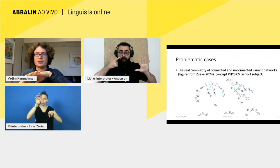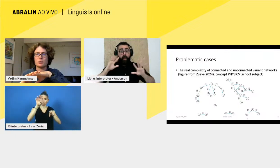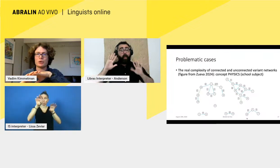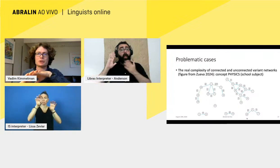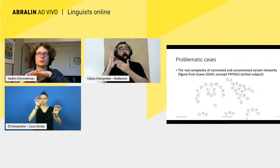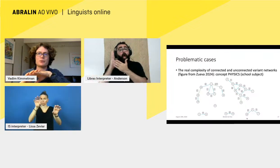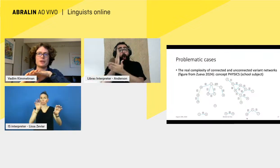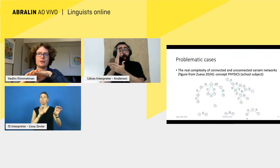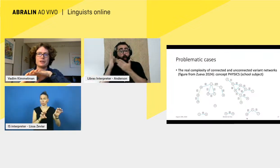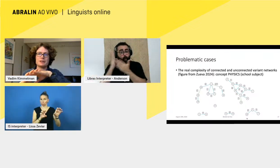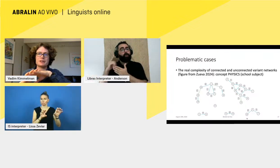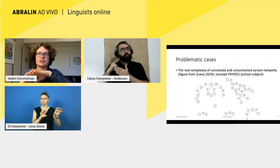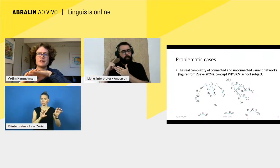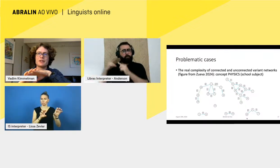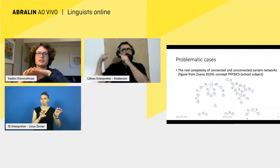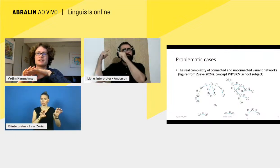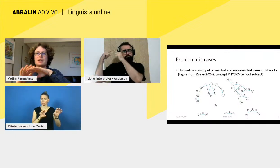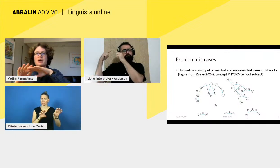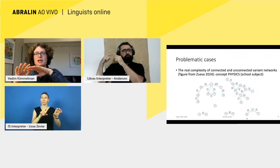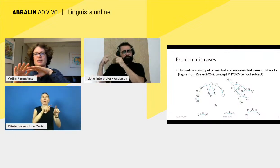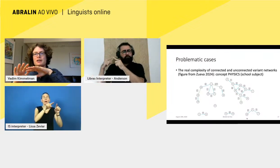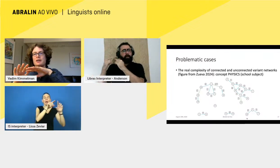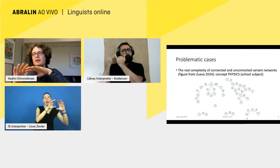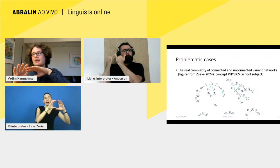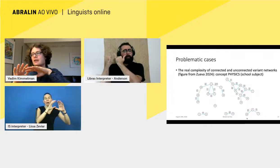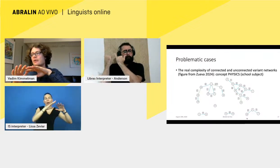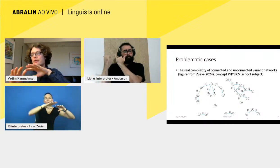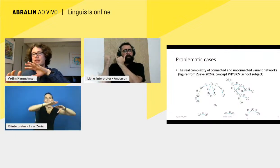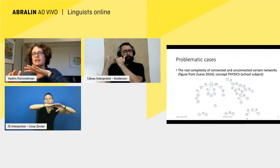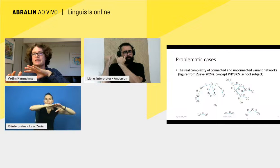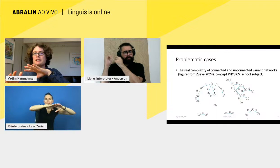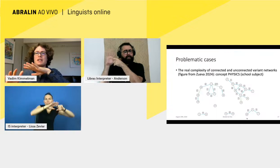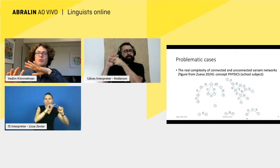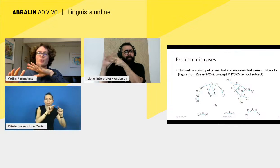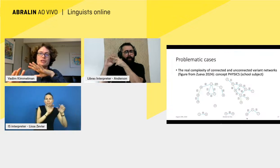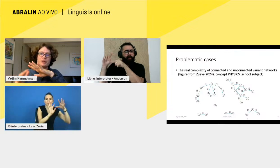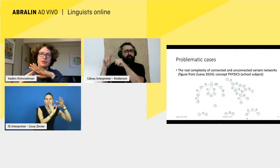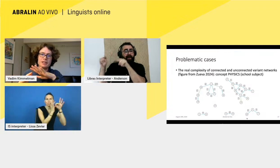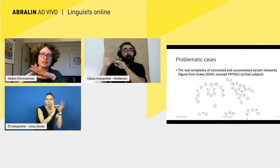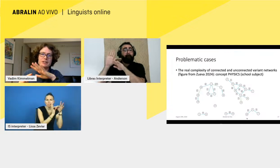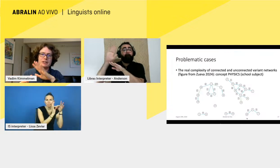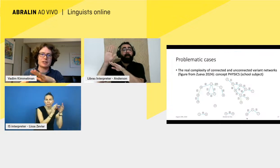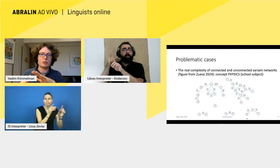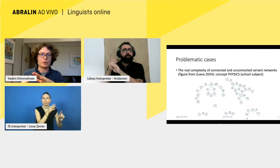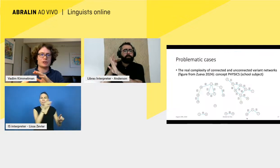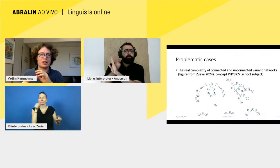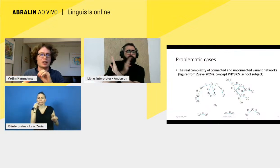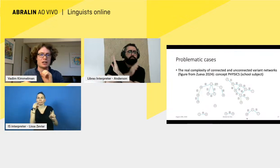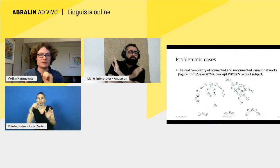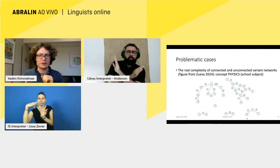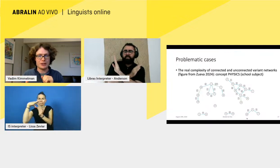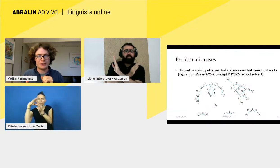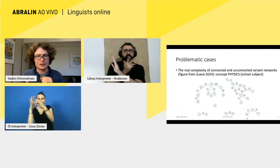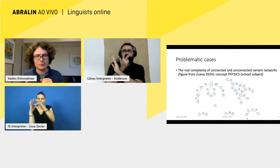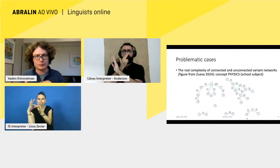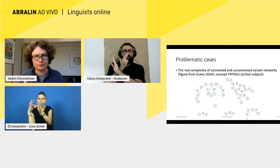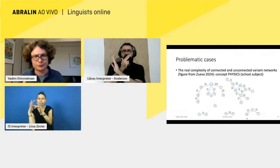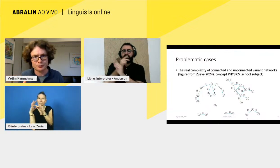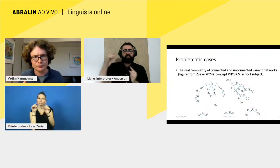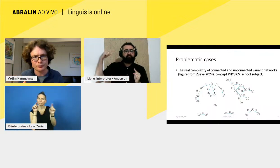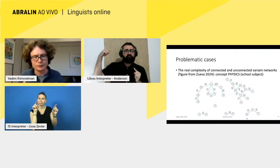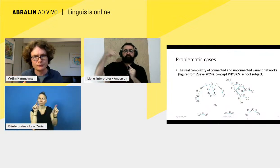intertwined networks of variants that are related, some of which are related and some of which are